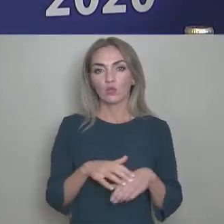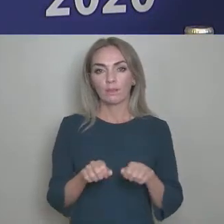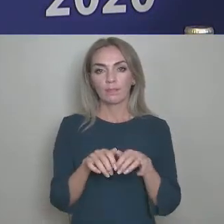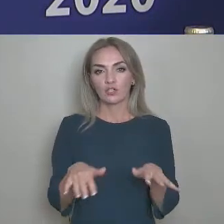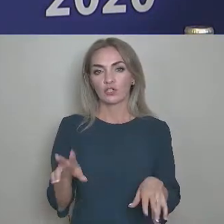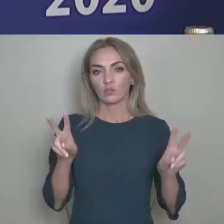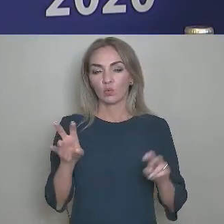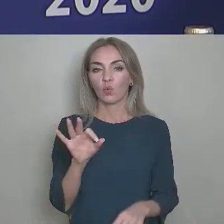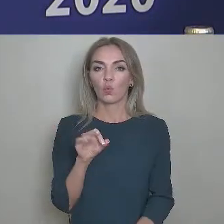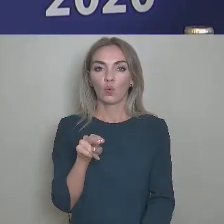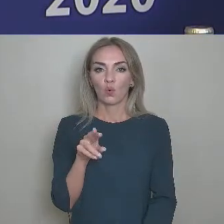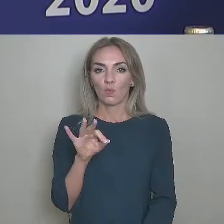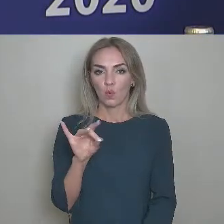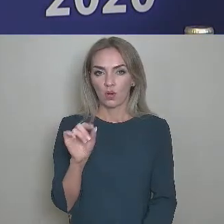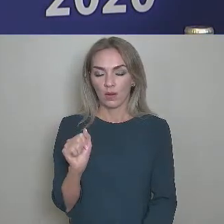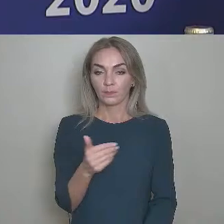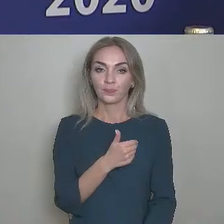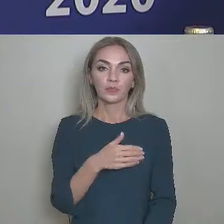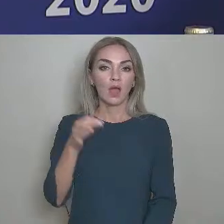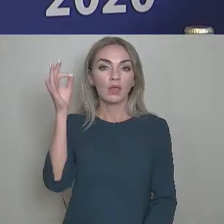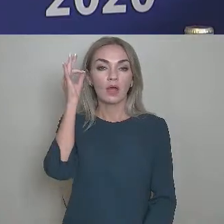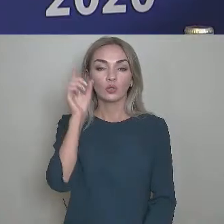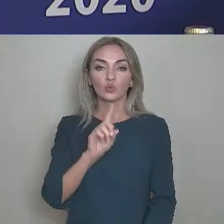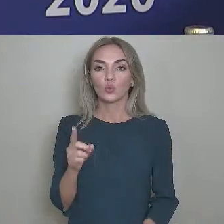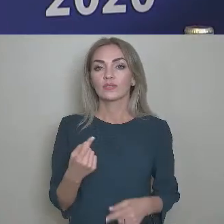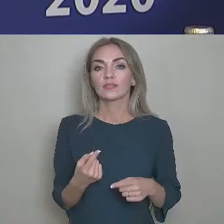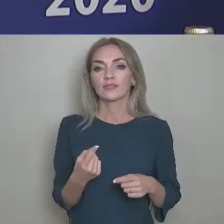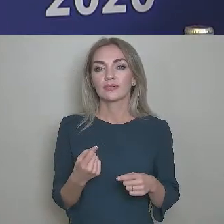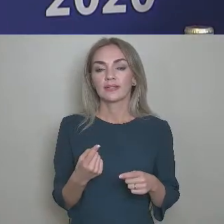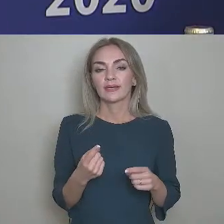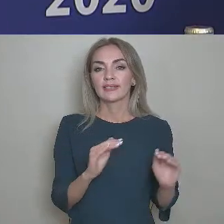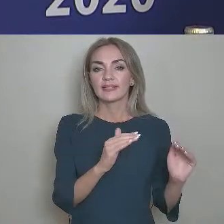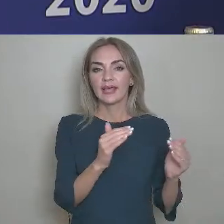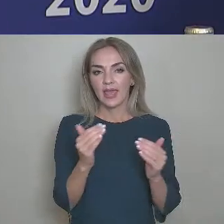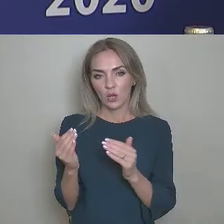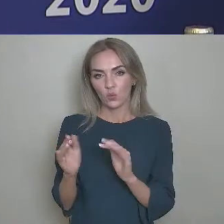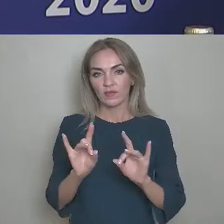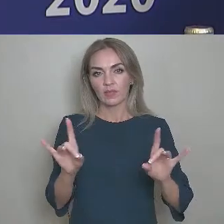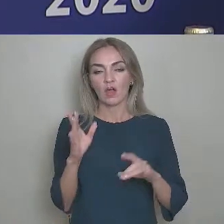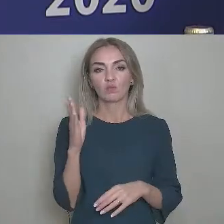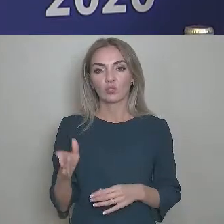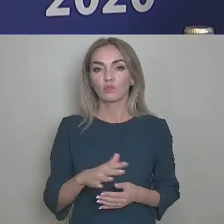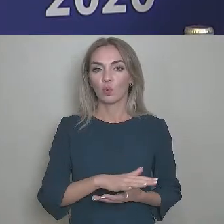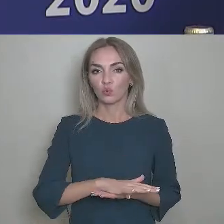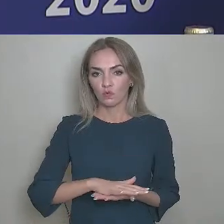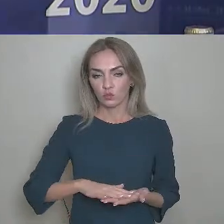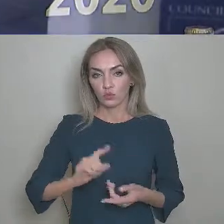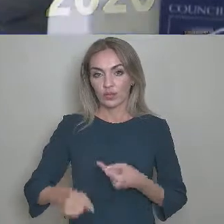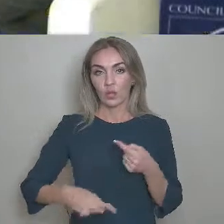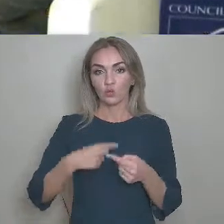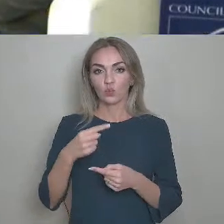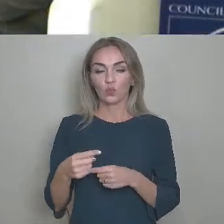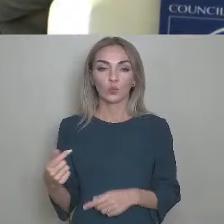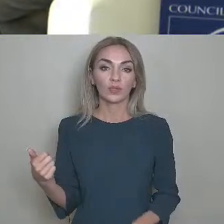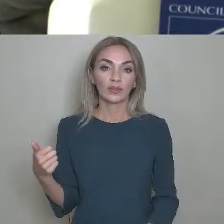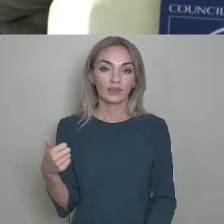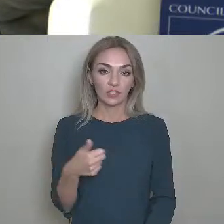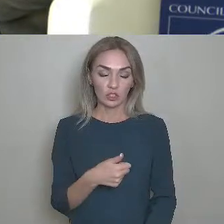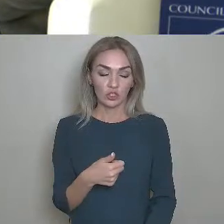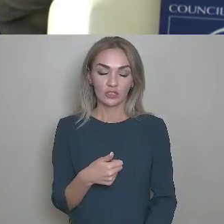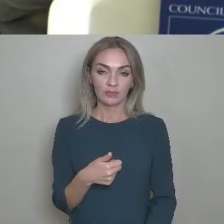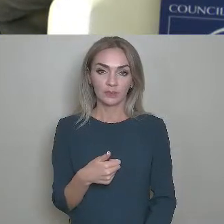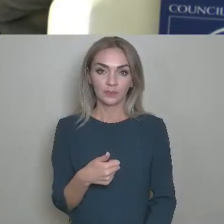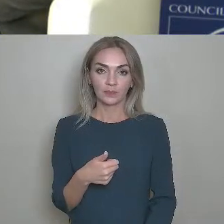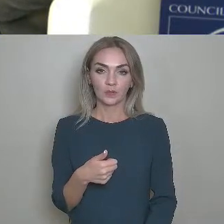of Opora Civil Network. And the series of webinars is going to be continued next